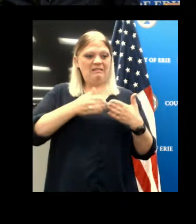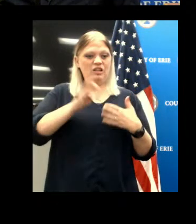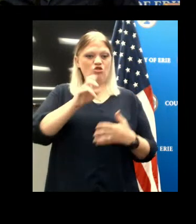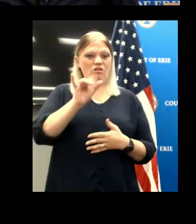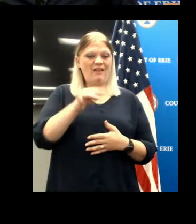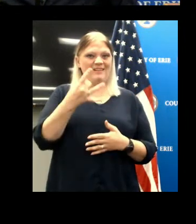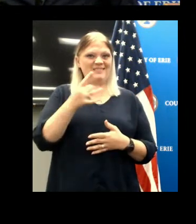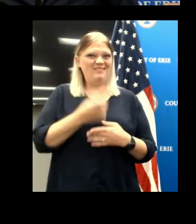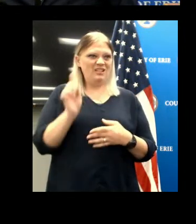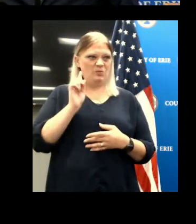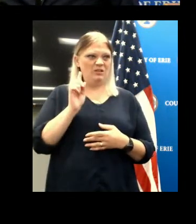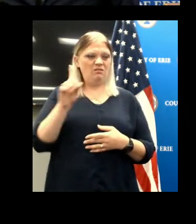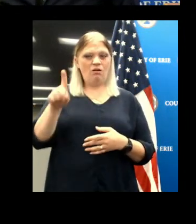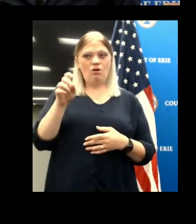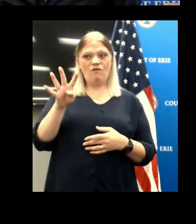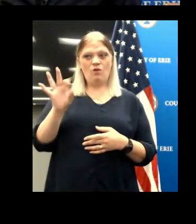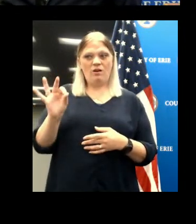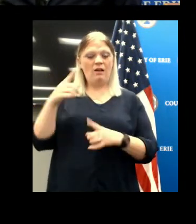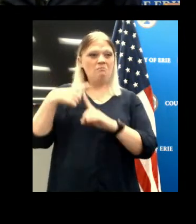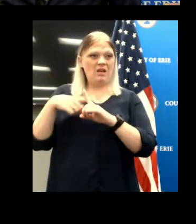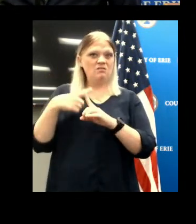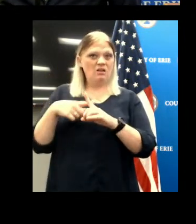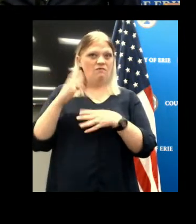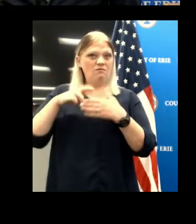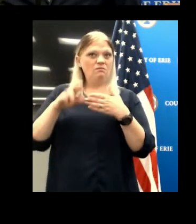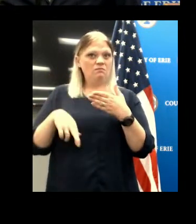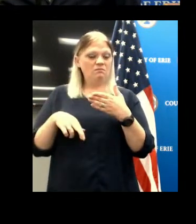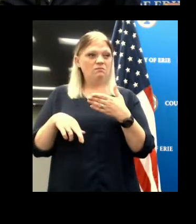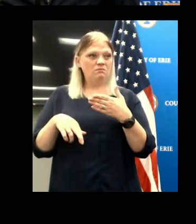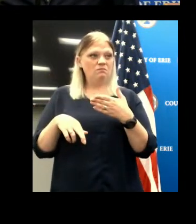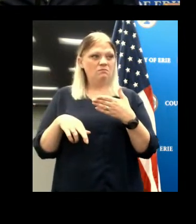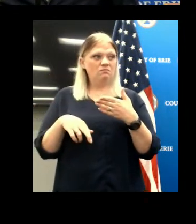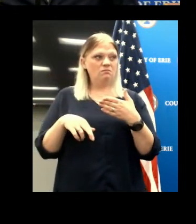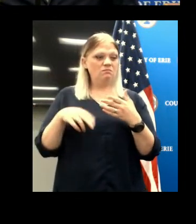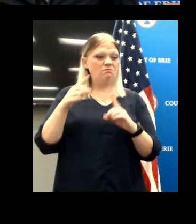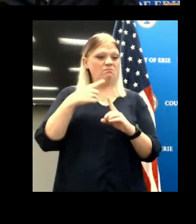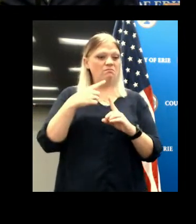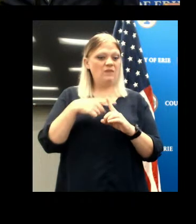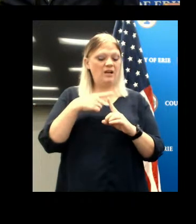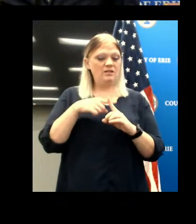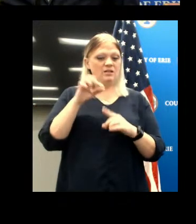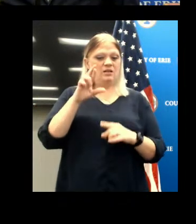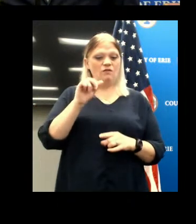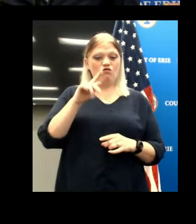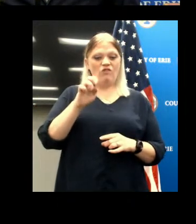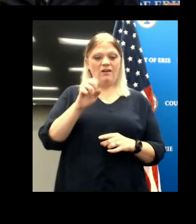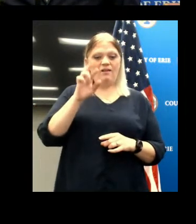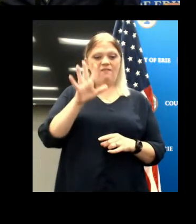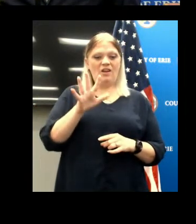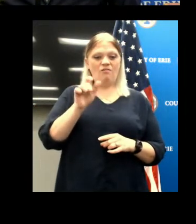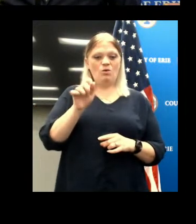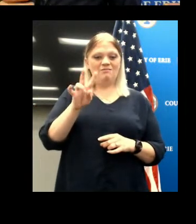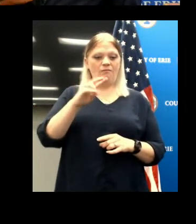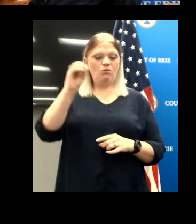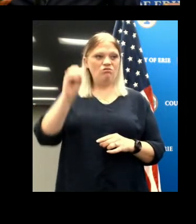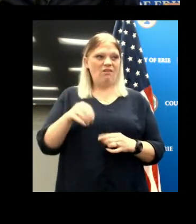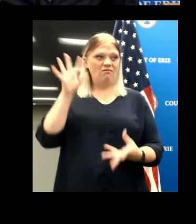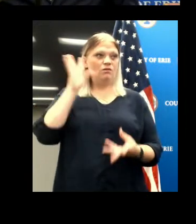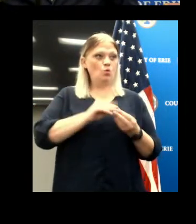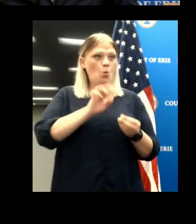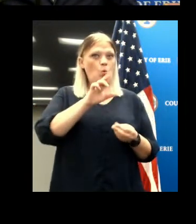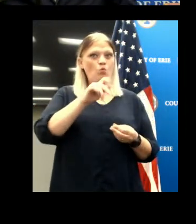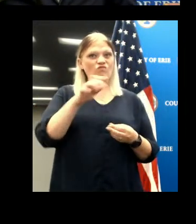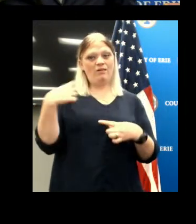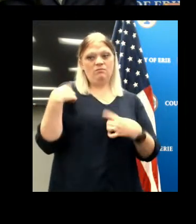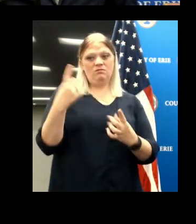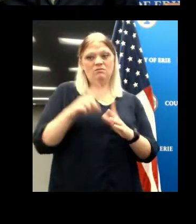18th, and 149 of them tested positive at a positivity rate of 5.7%. And the total rate since